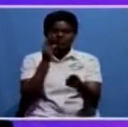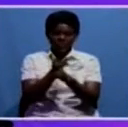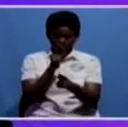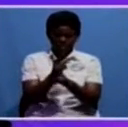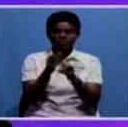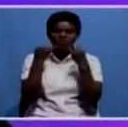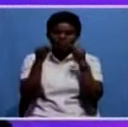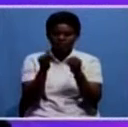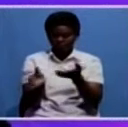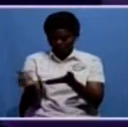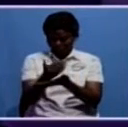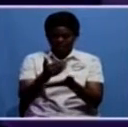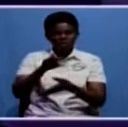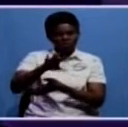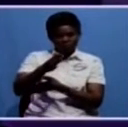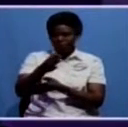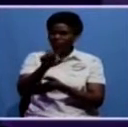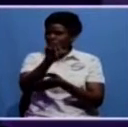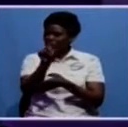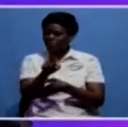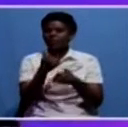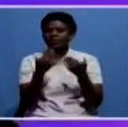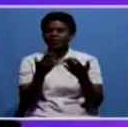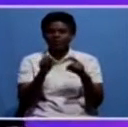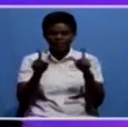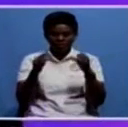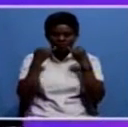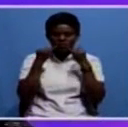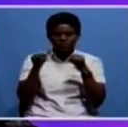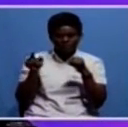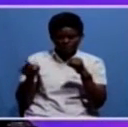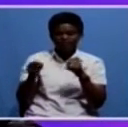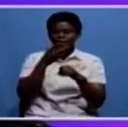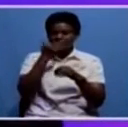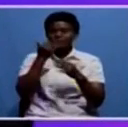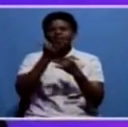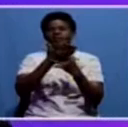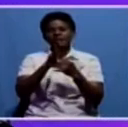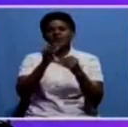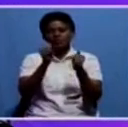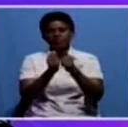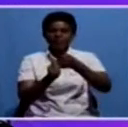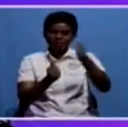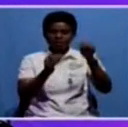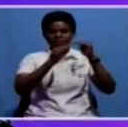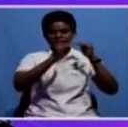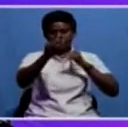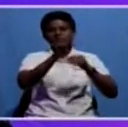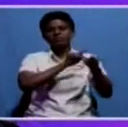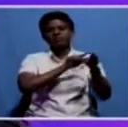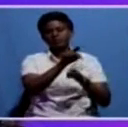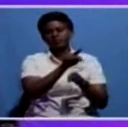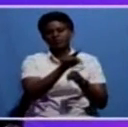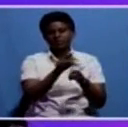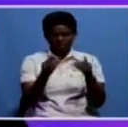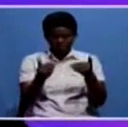that information. No doubt. No doubt. But that information must then be shared with another level of professionals.